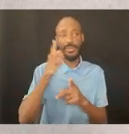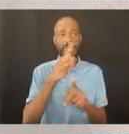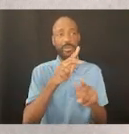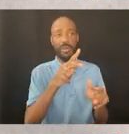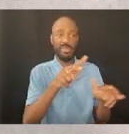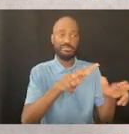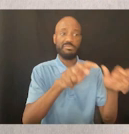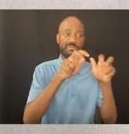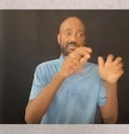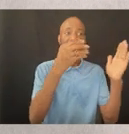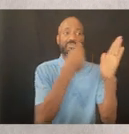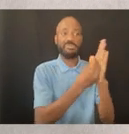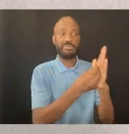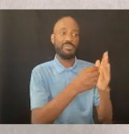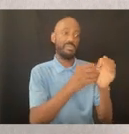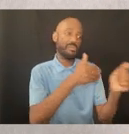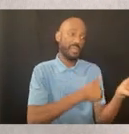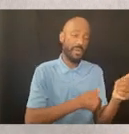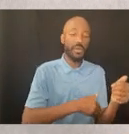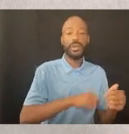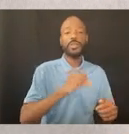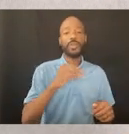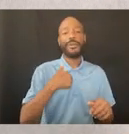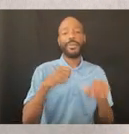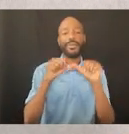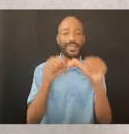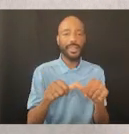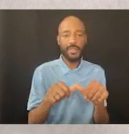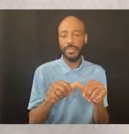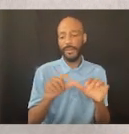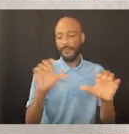use junk found objects in